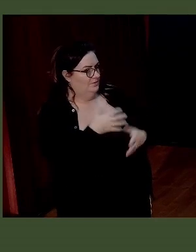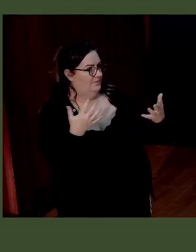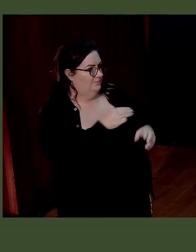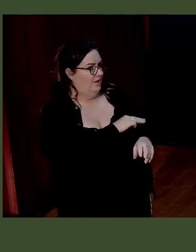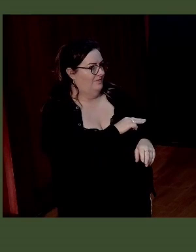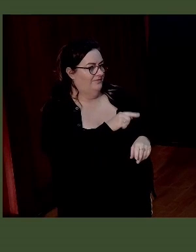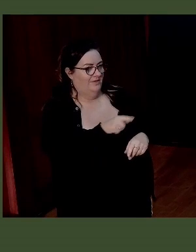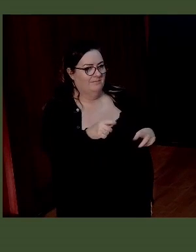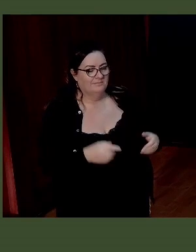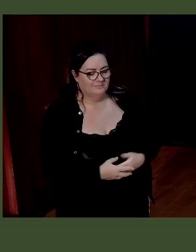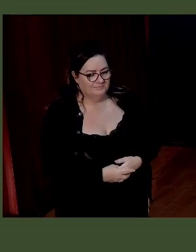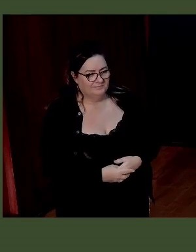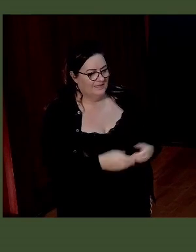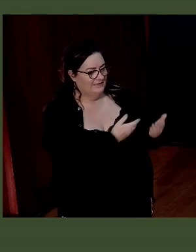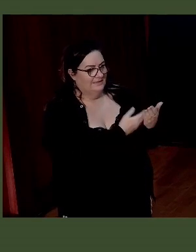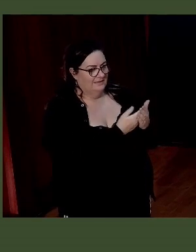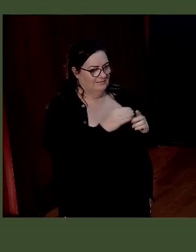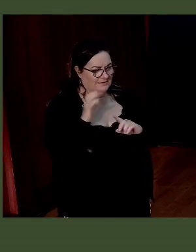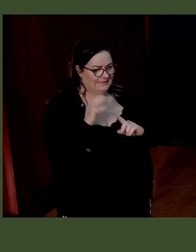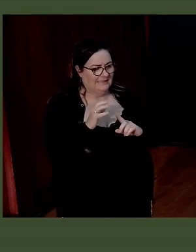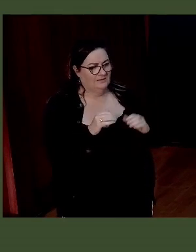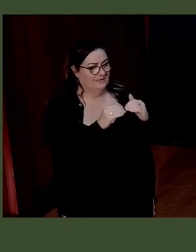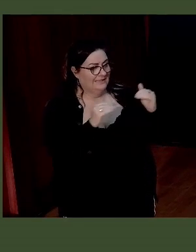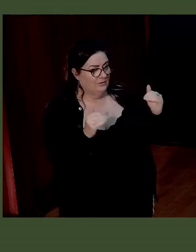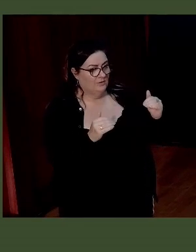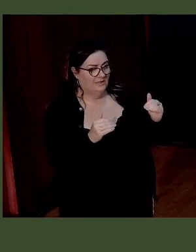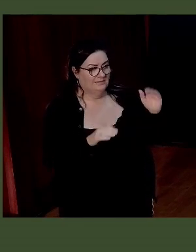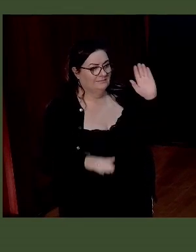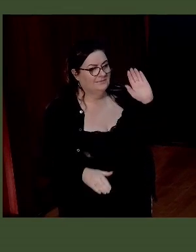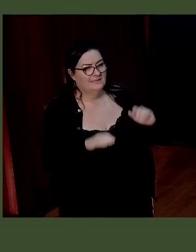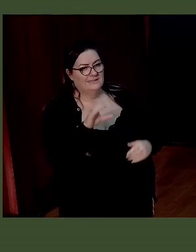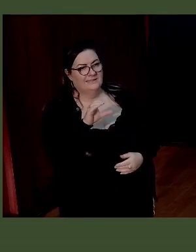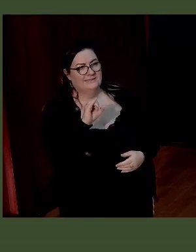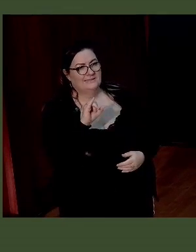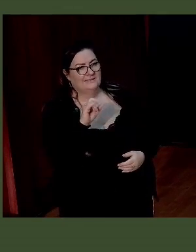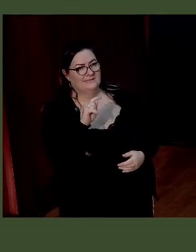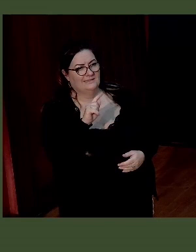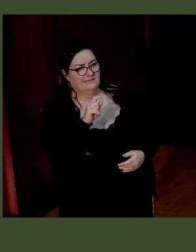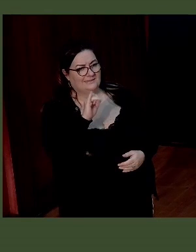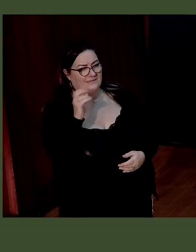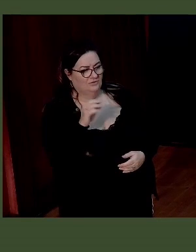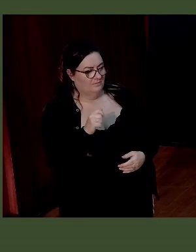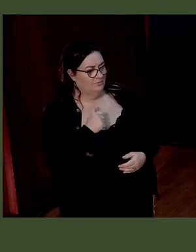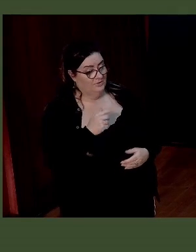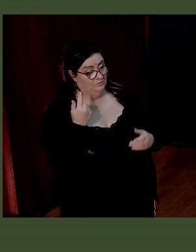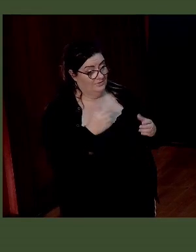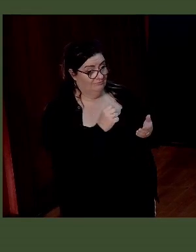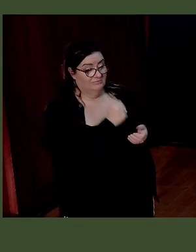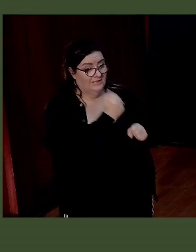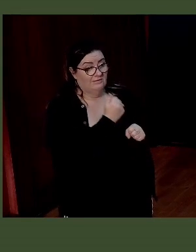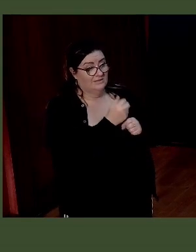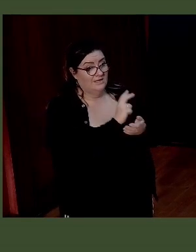problematic. The legislative attacks on equal citizenship, which had been guaranteed in the 1922